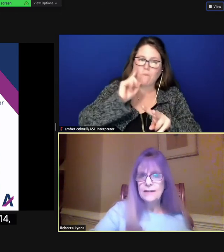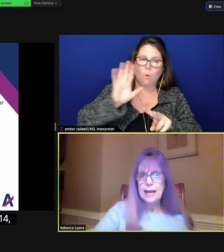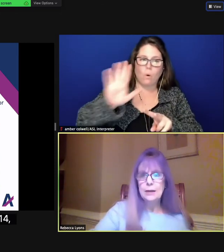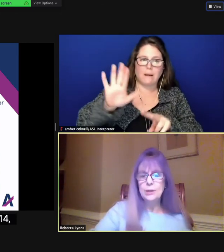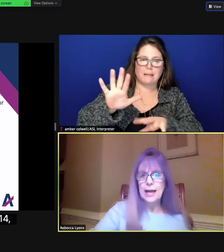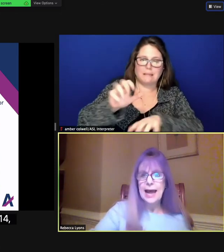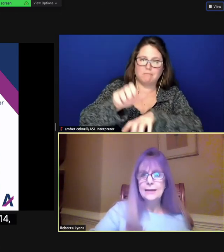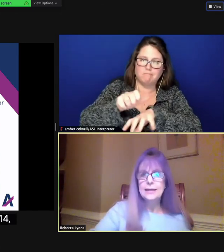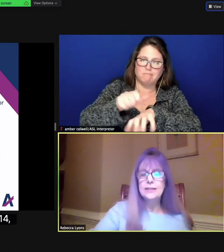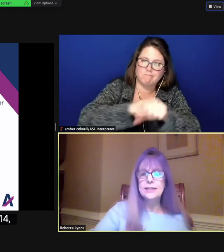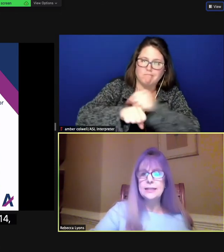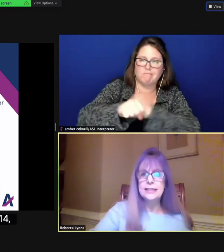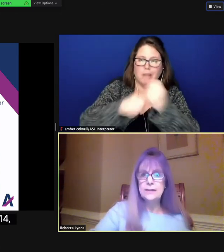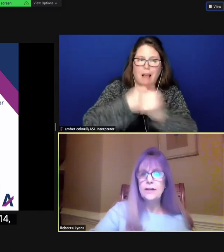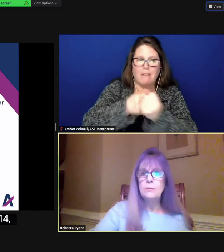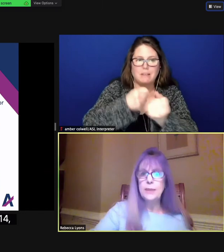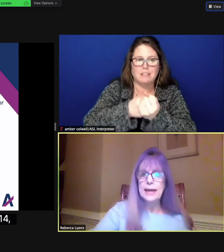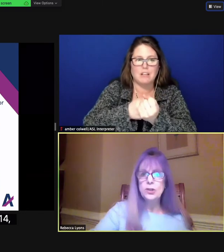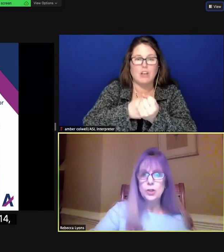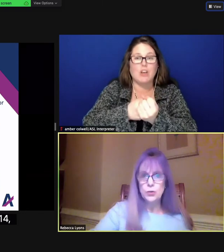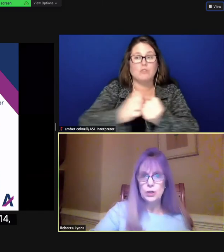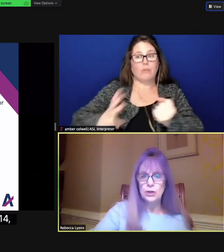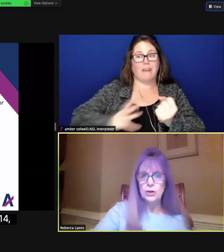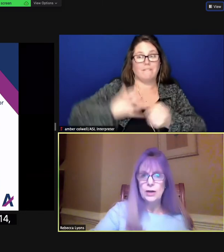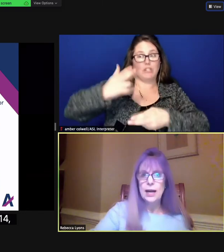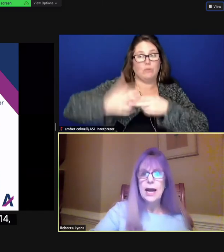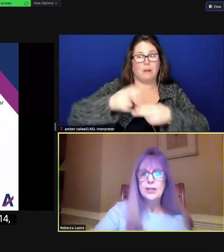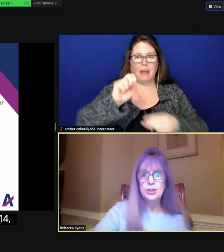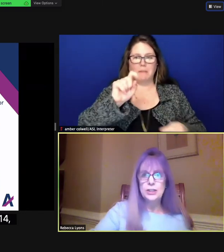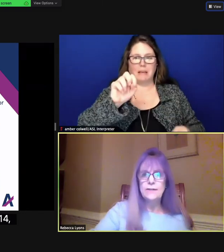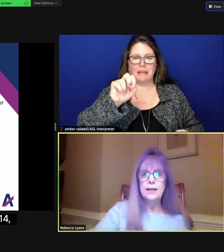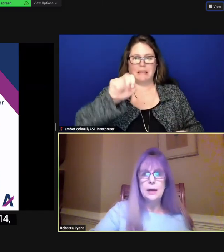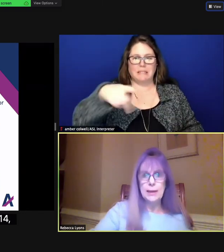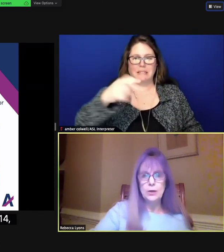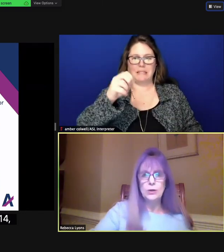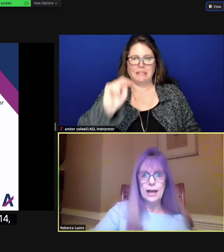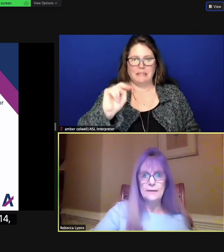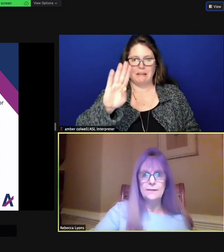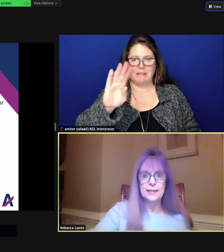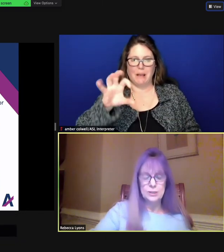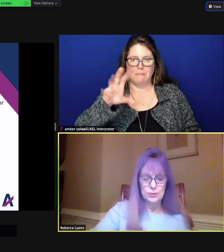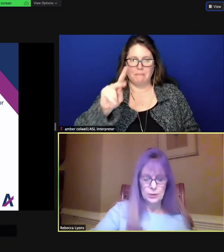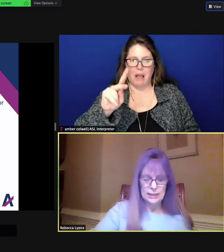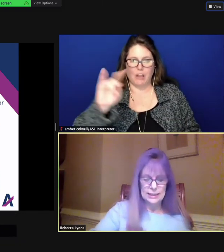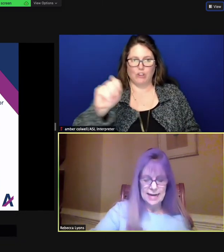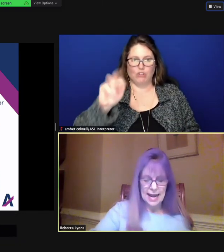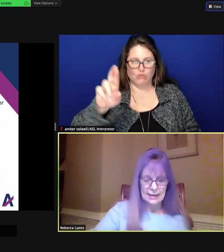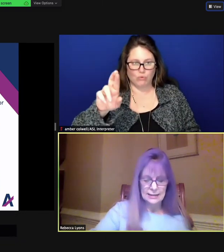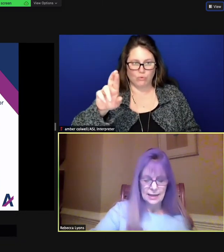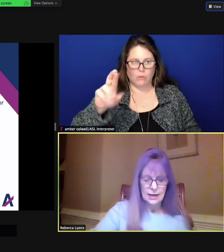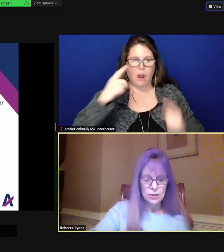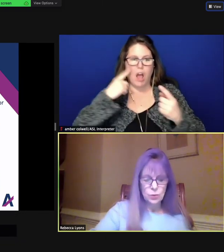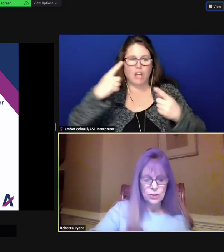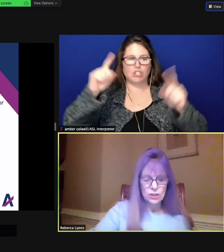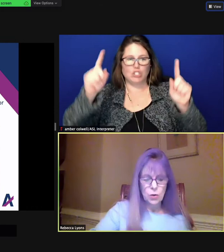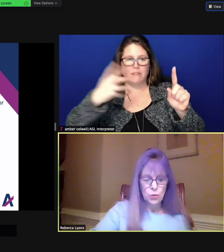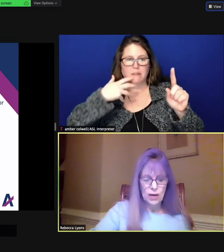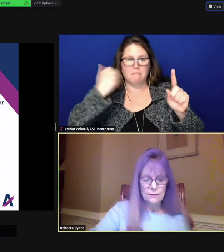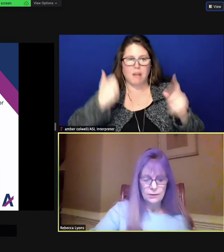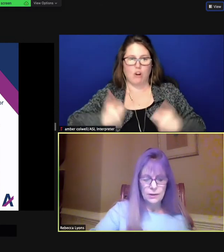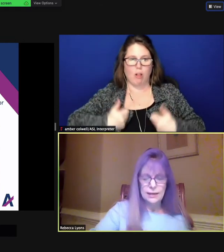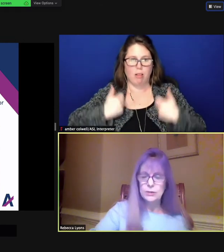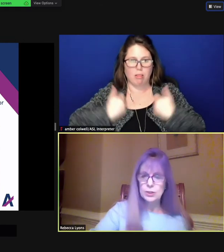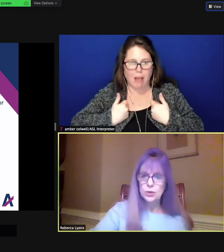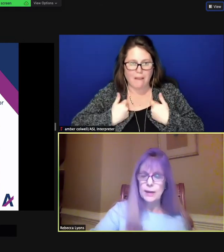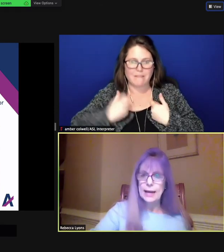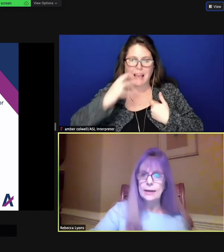name of the ABLE Act is the Stephen Beck Jr. Achieving a Better Life Experience Act. So we're so